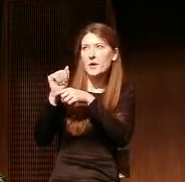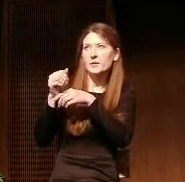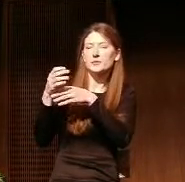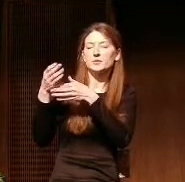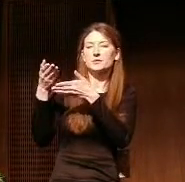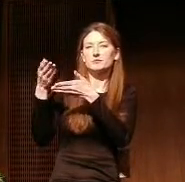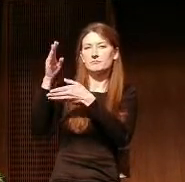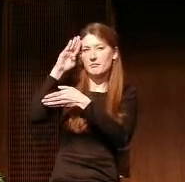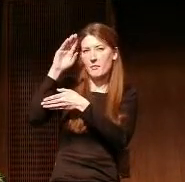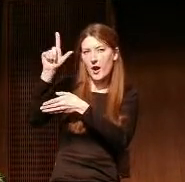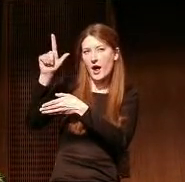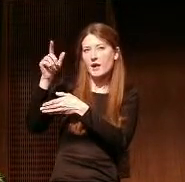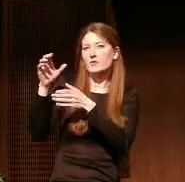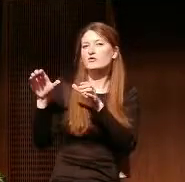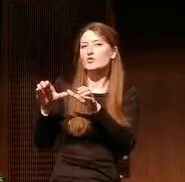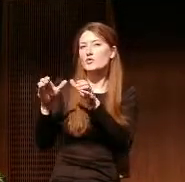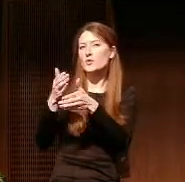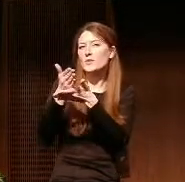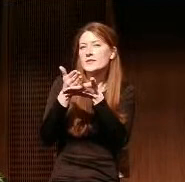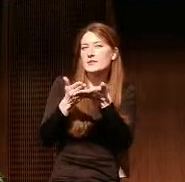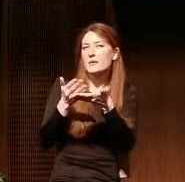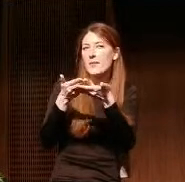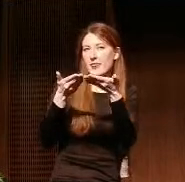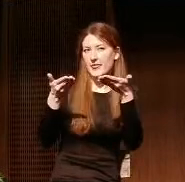was doing.